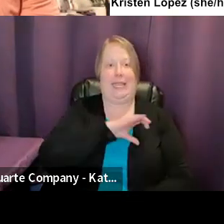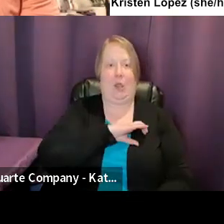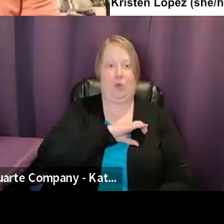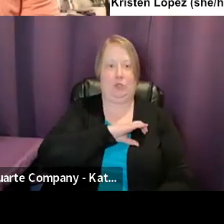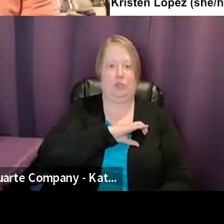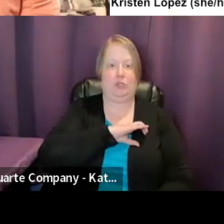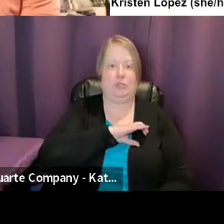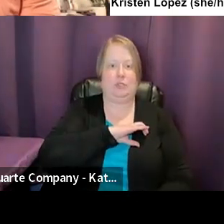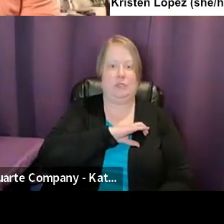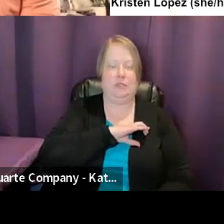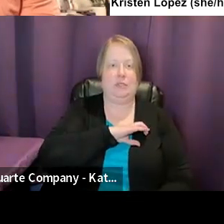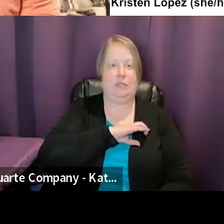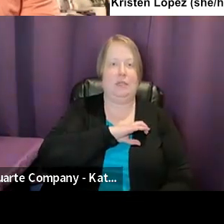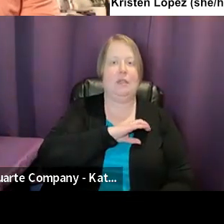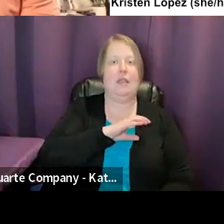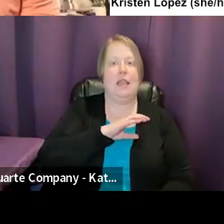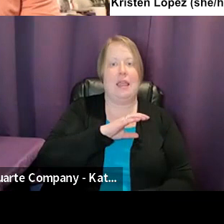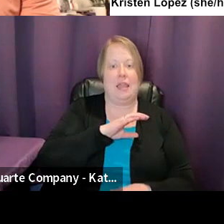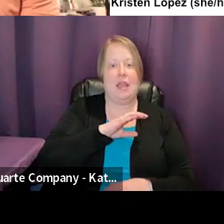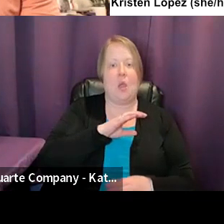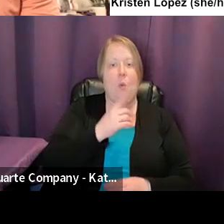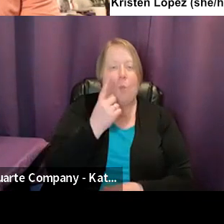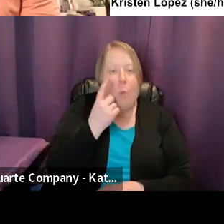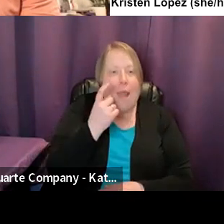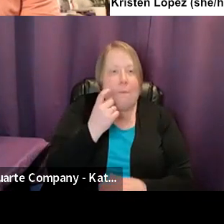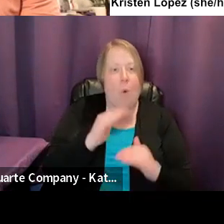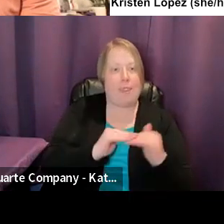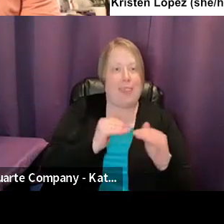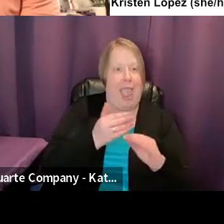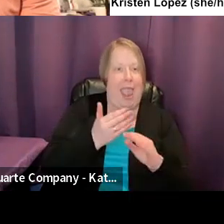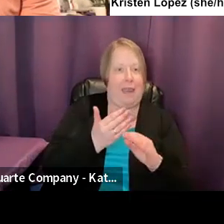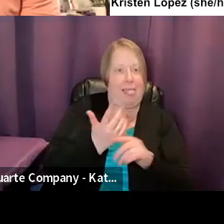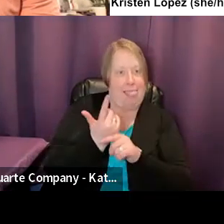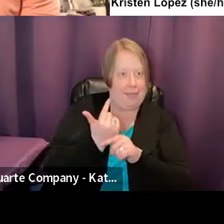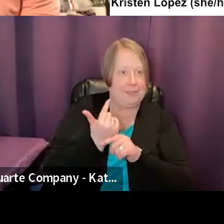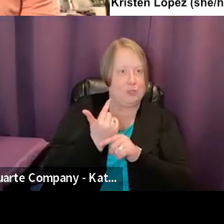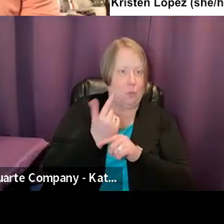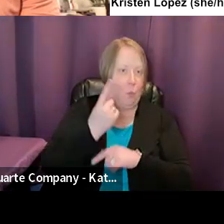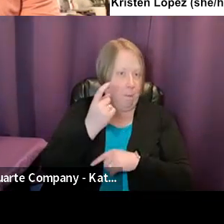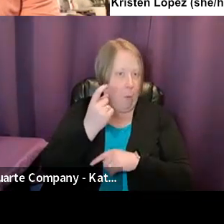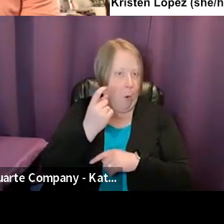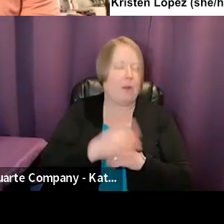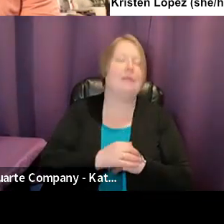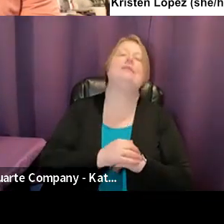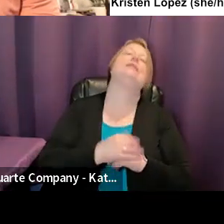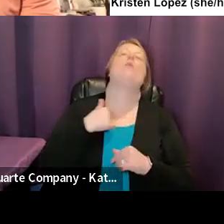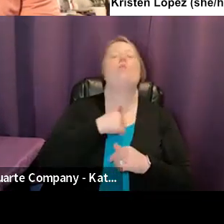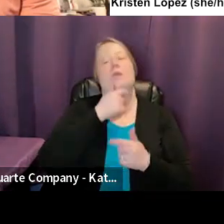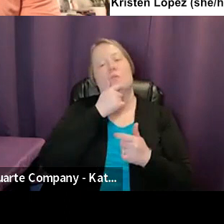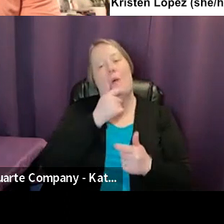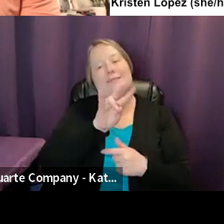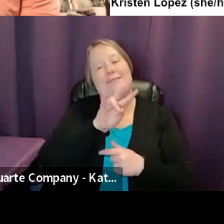at all. That was one more character than the previous year. And we watched 70